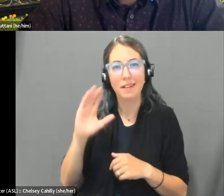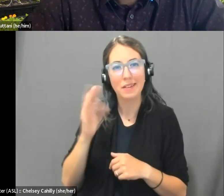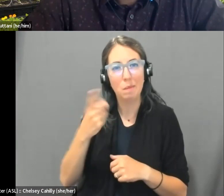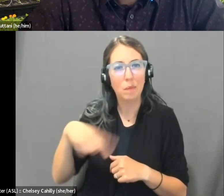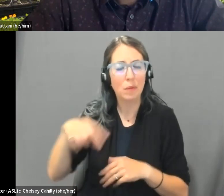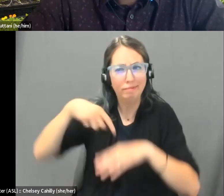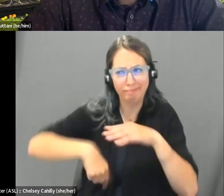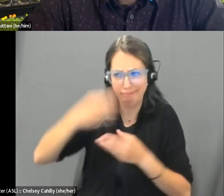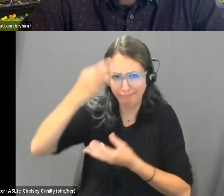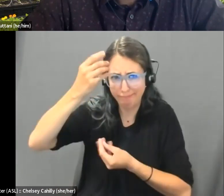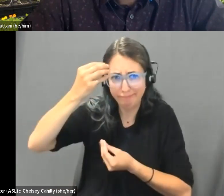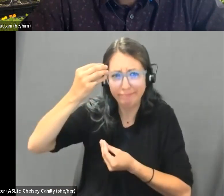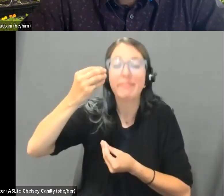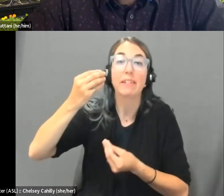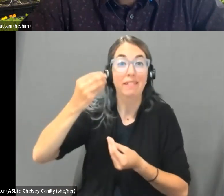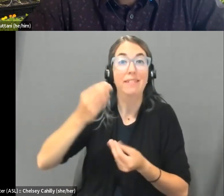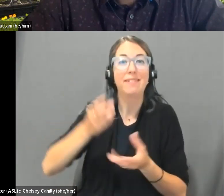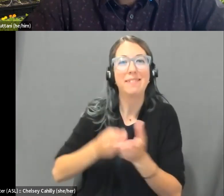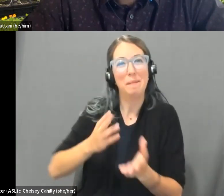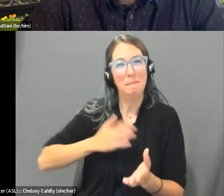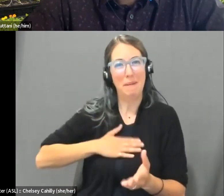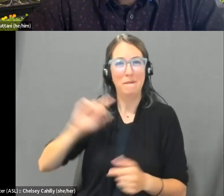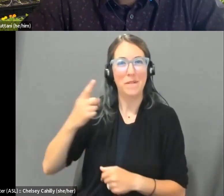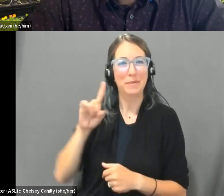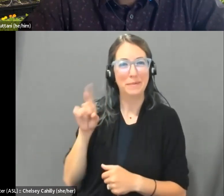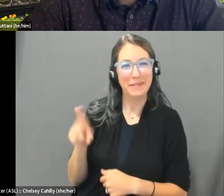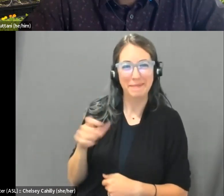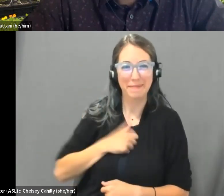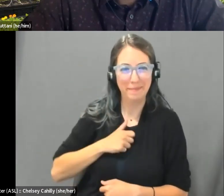because that was actually one of my first questions as well,